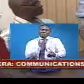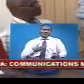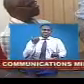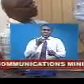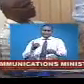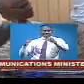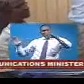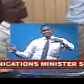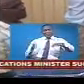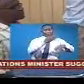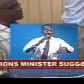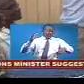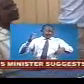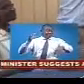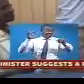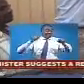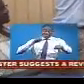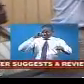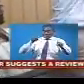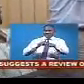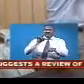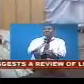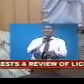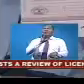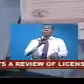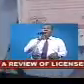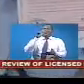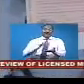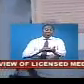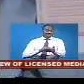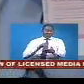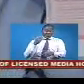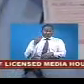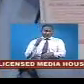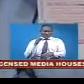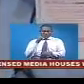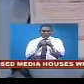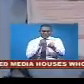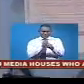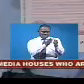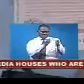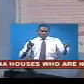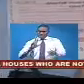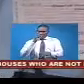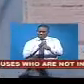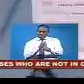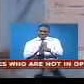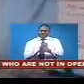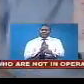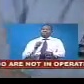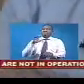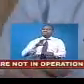bring out the best in tennis players in the country. The deal, worth 54,000 cedis a year, will span